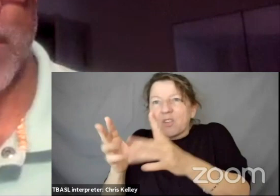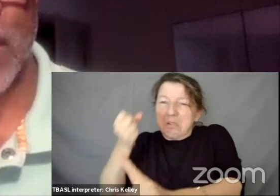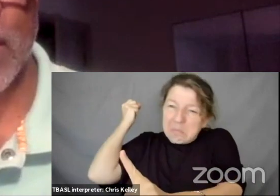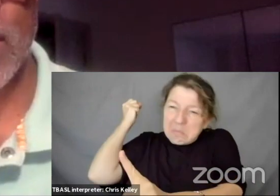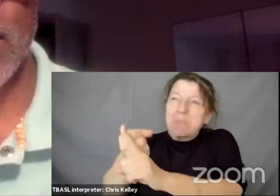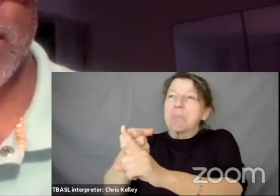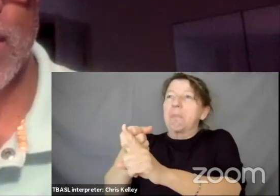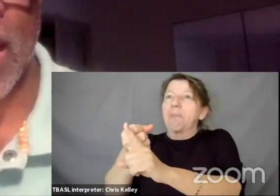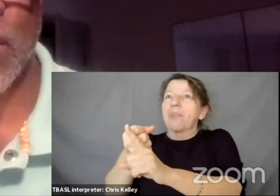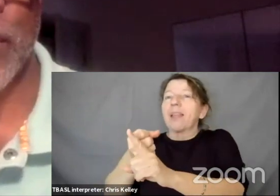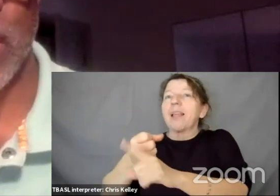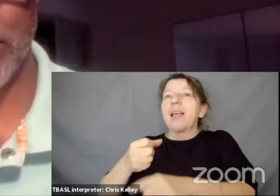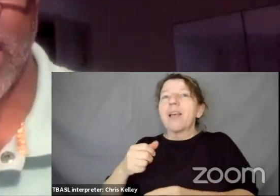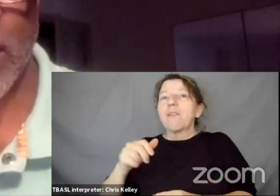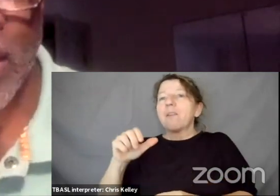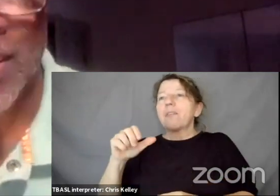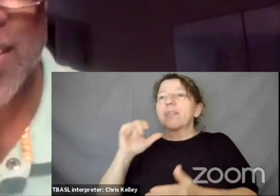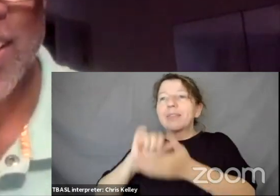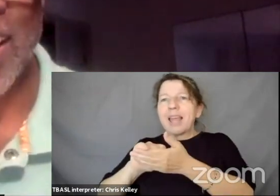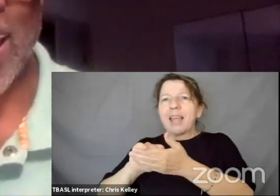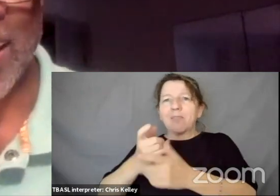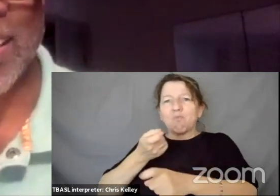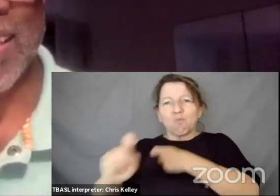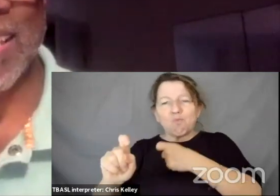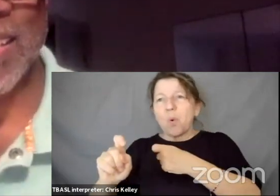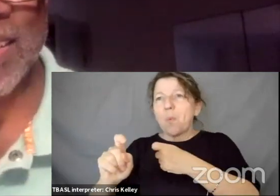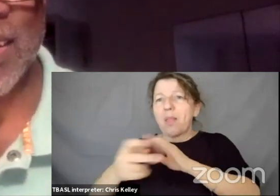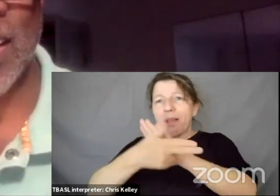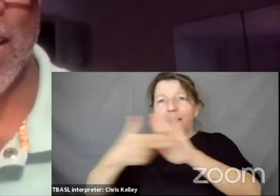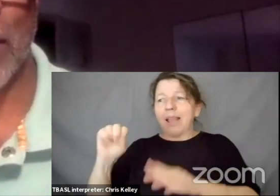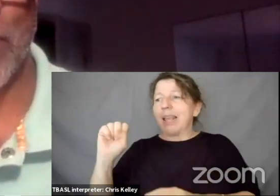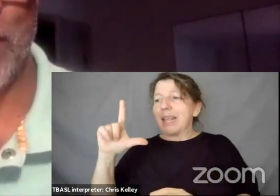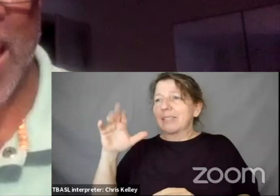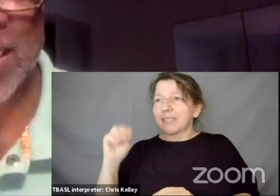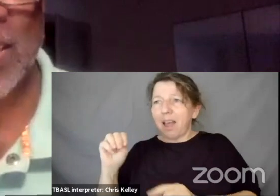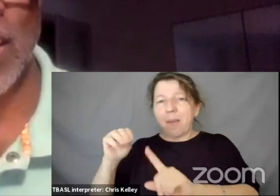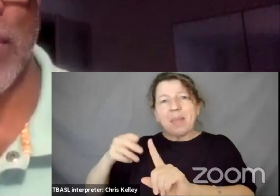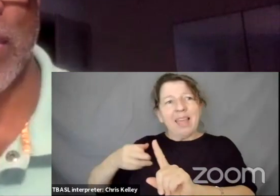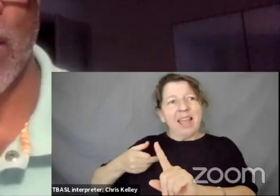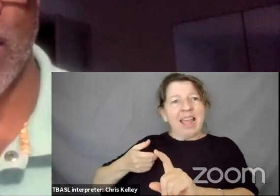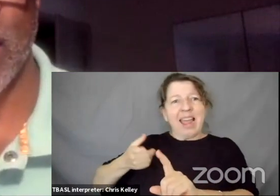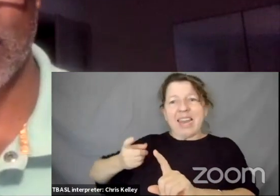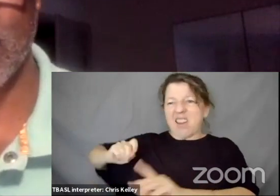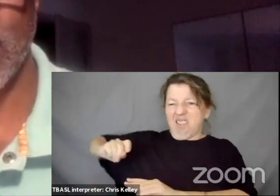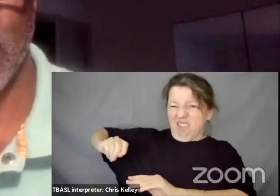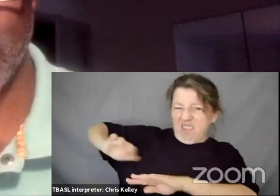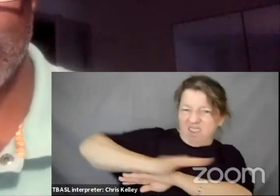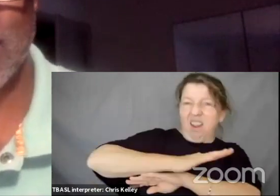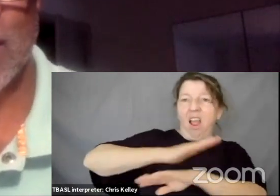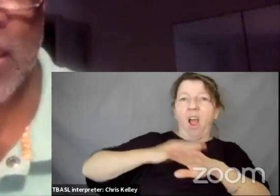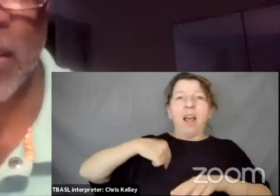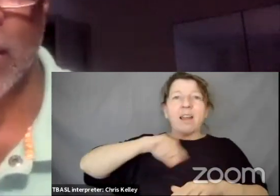and inflicted this catastrophe upon us. And it is, the facets of it are, you